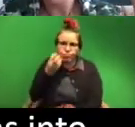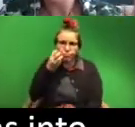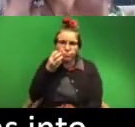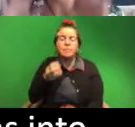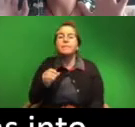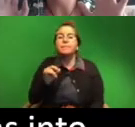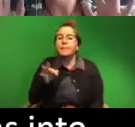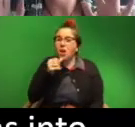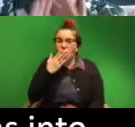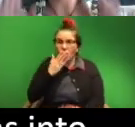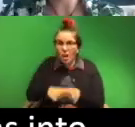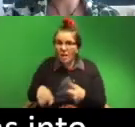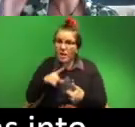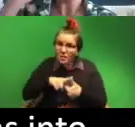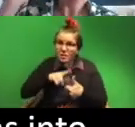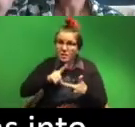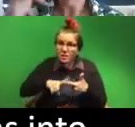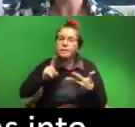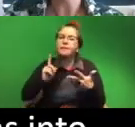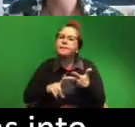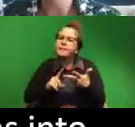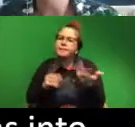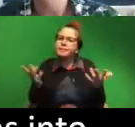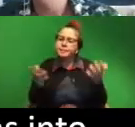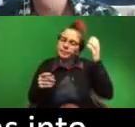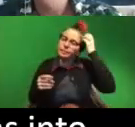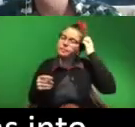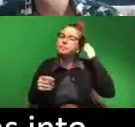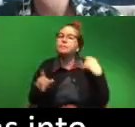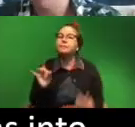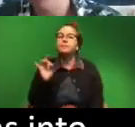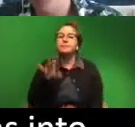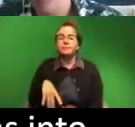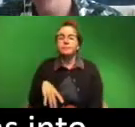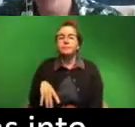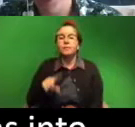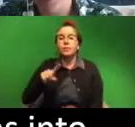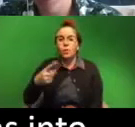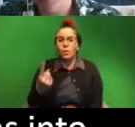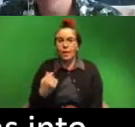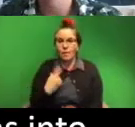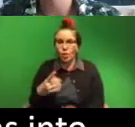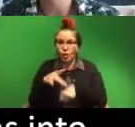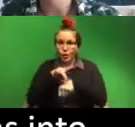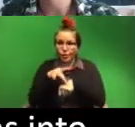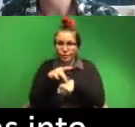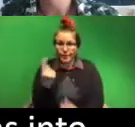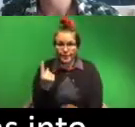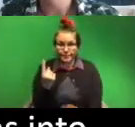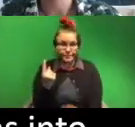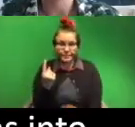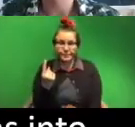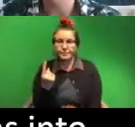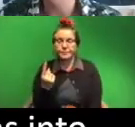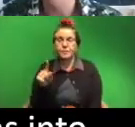for you, if that's not getting you anywhere, I'll just say this, that we only have one Earth. There's only